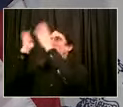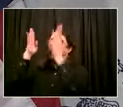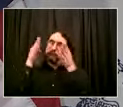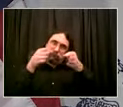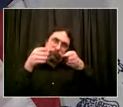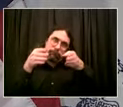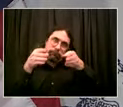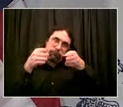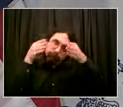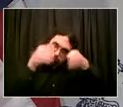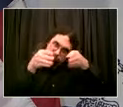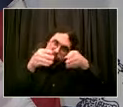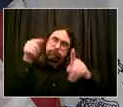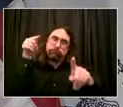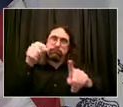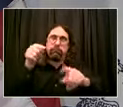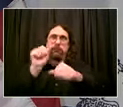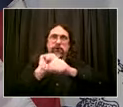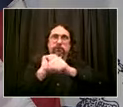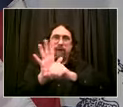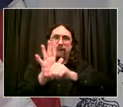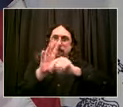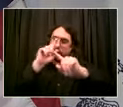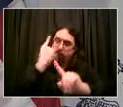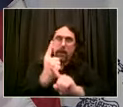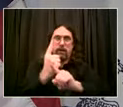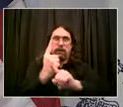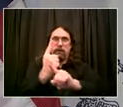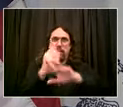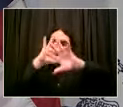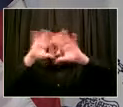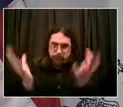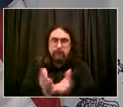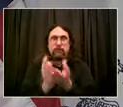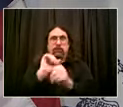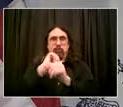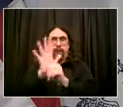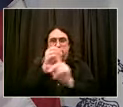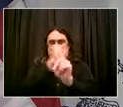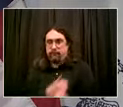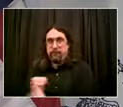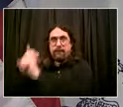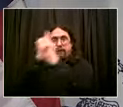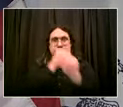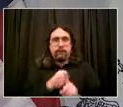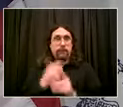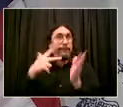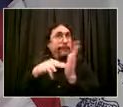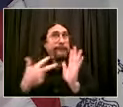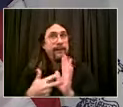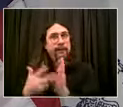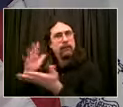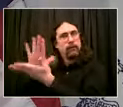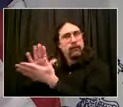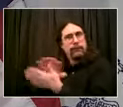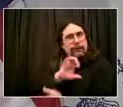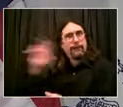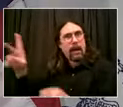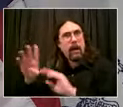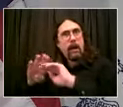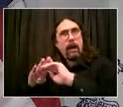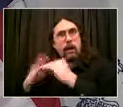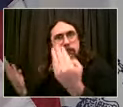many cities didn't dare to, and then the plans we laid out in State of the City in January, the plan for a full recovery of this city.